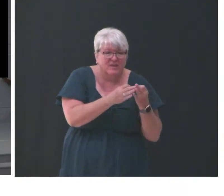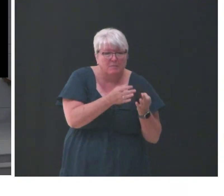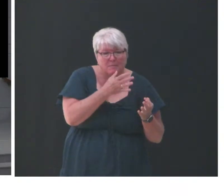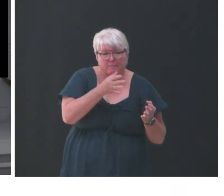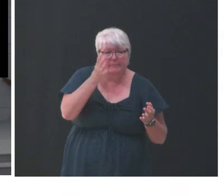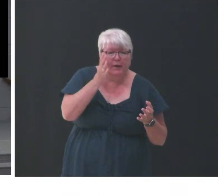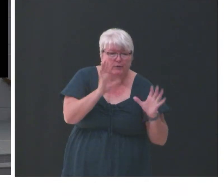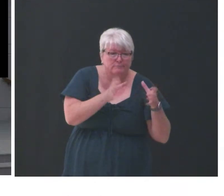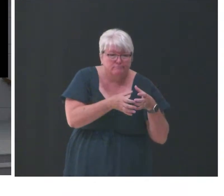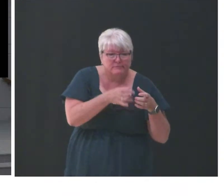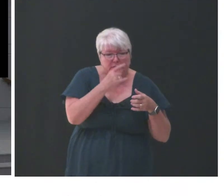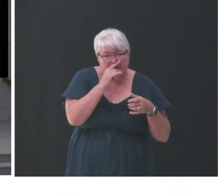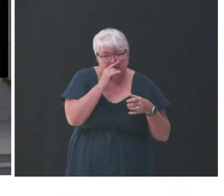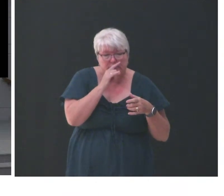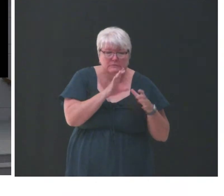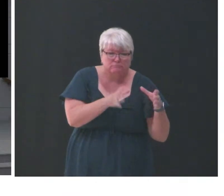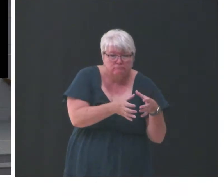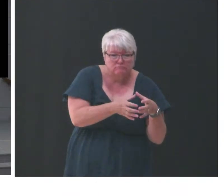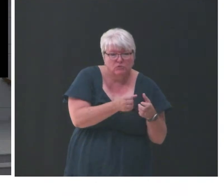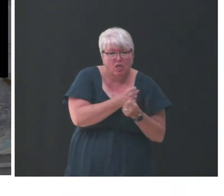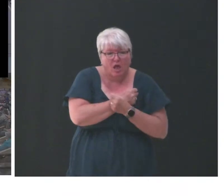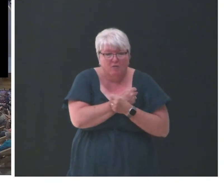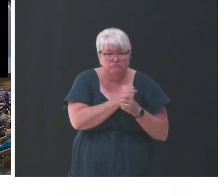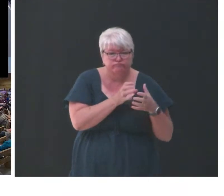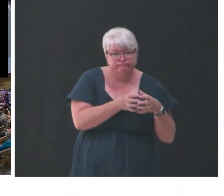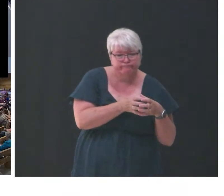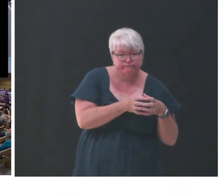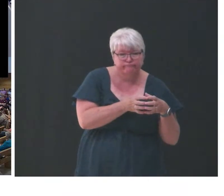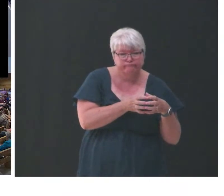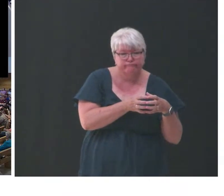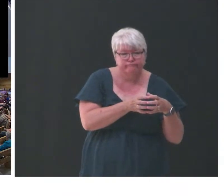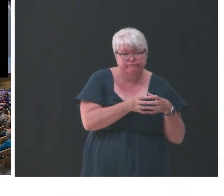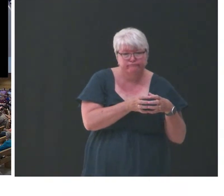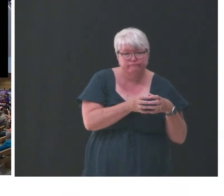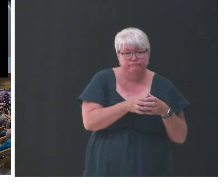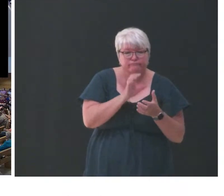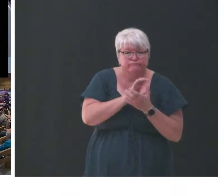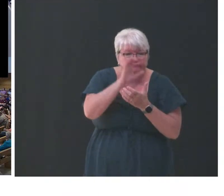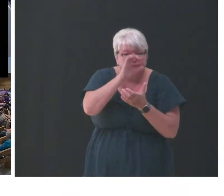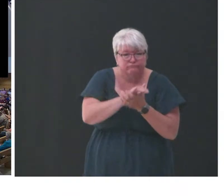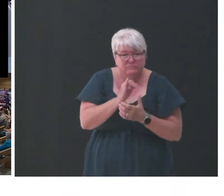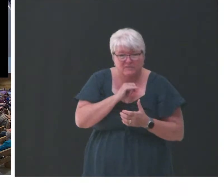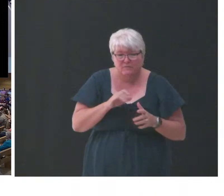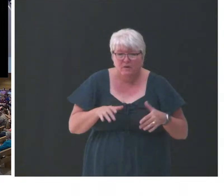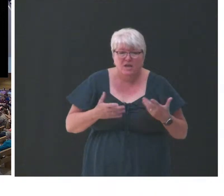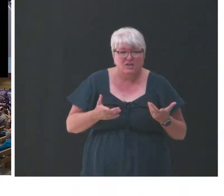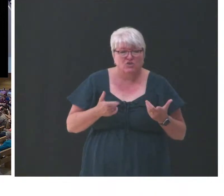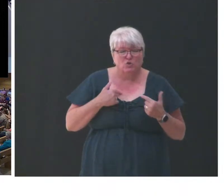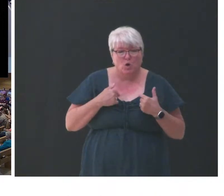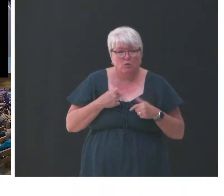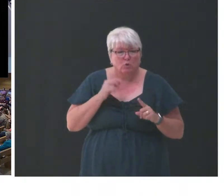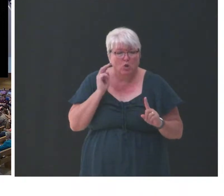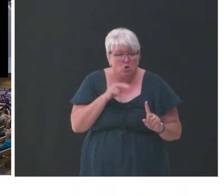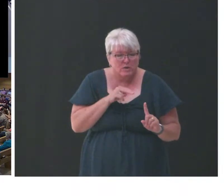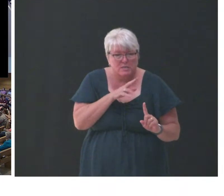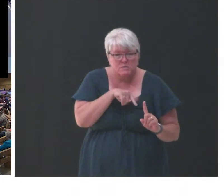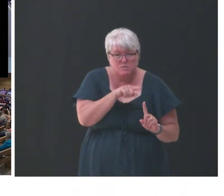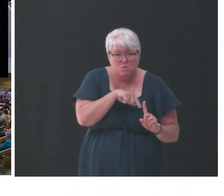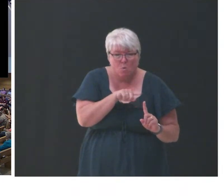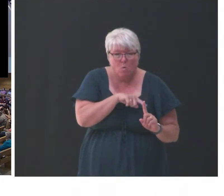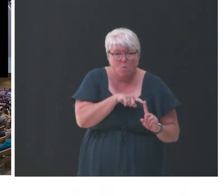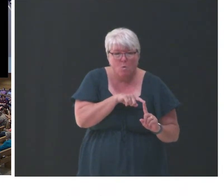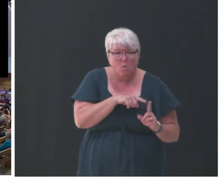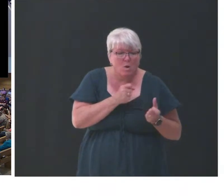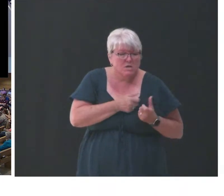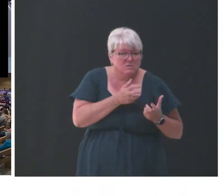parent, kids if you have kids, a spouse if you're married, and you're looking at those things?